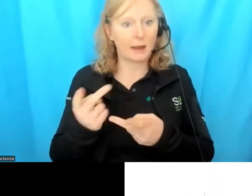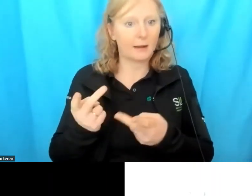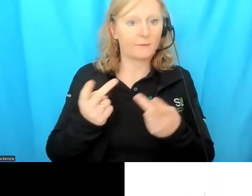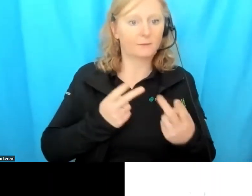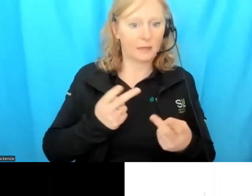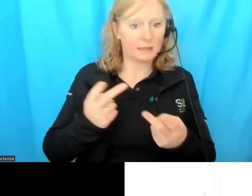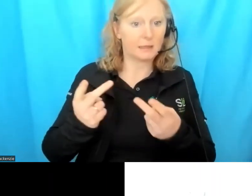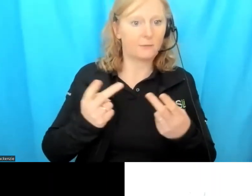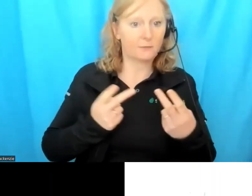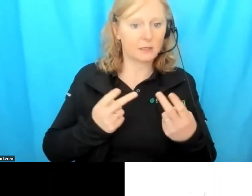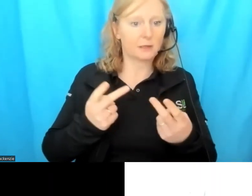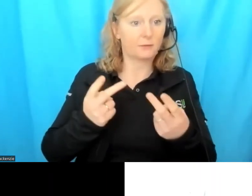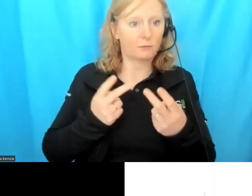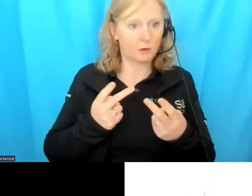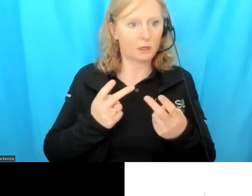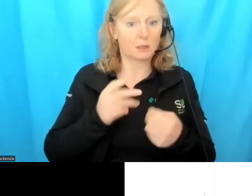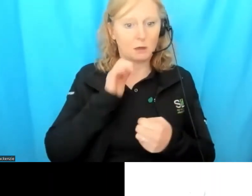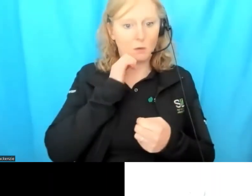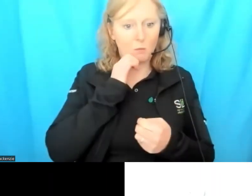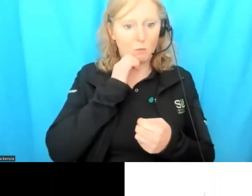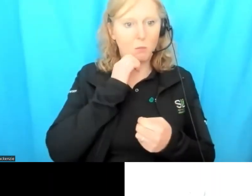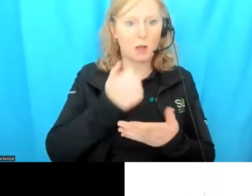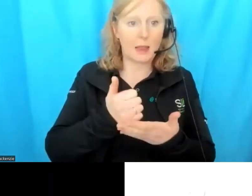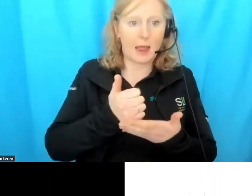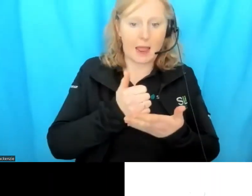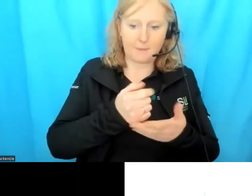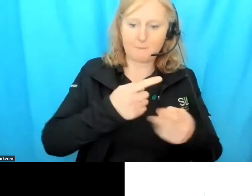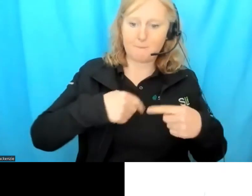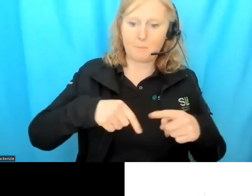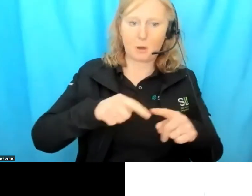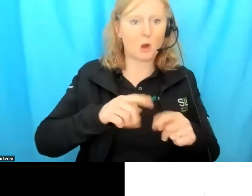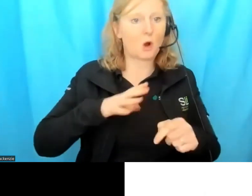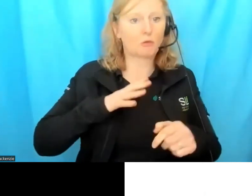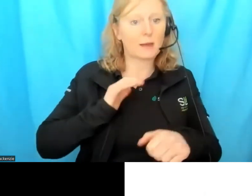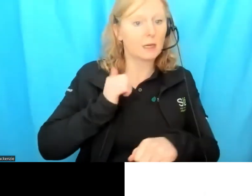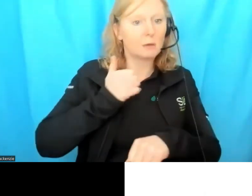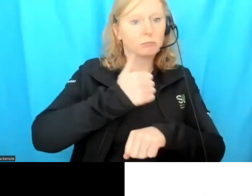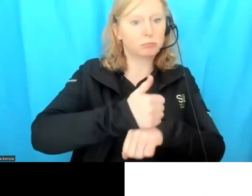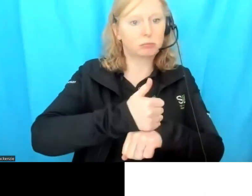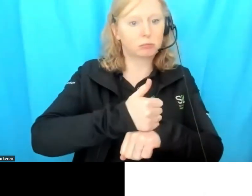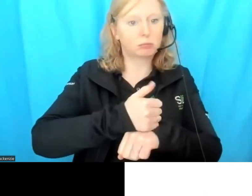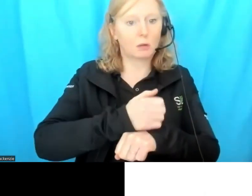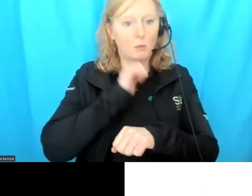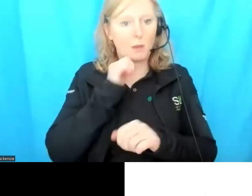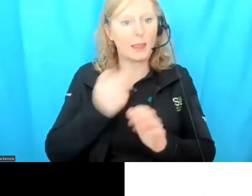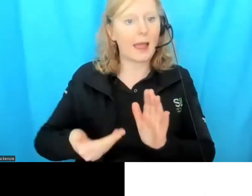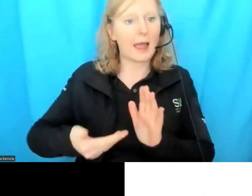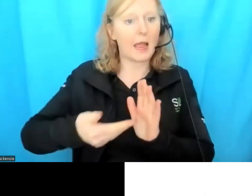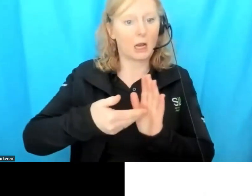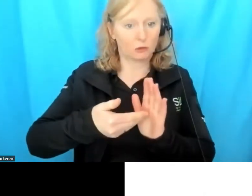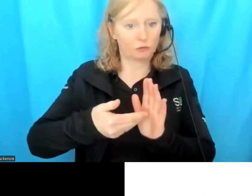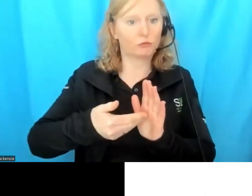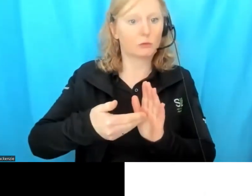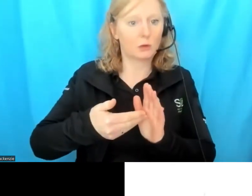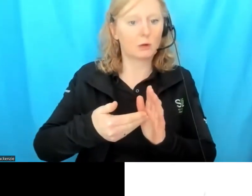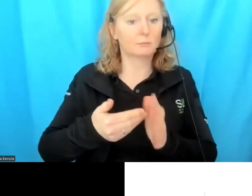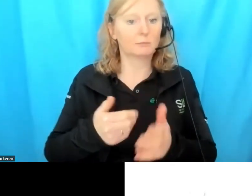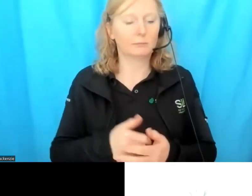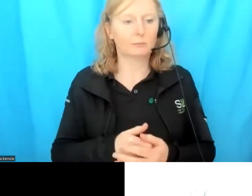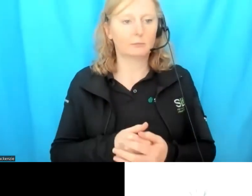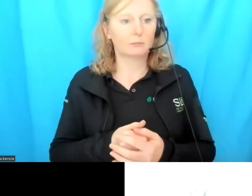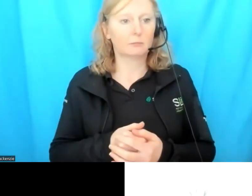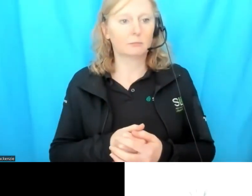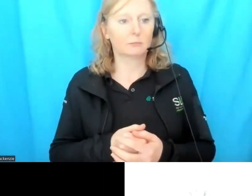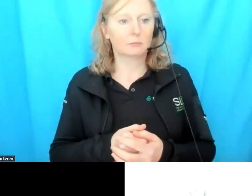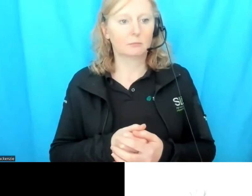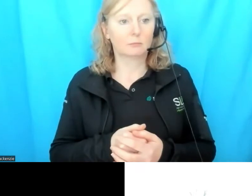sessions that enhance what we already have in place with our training packages, as